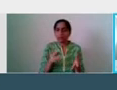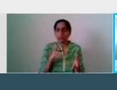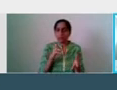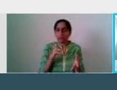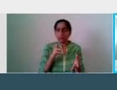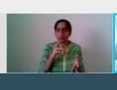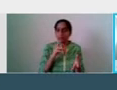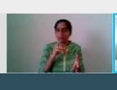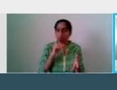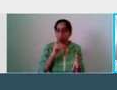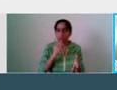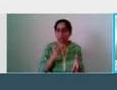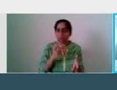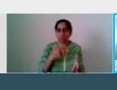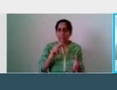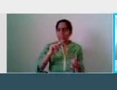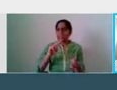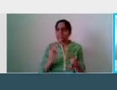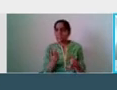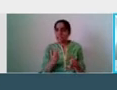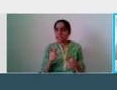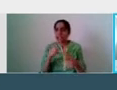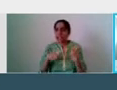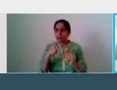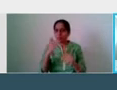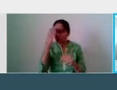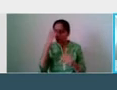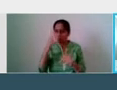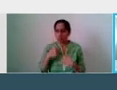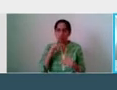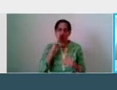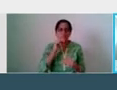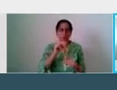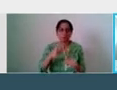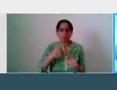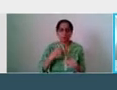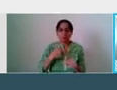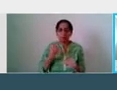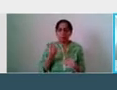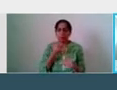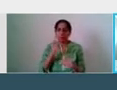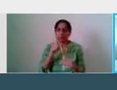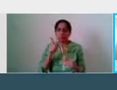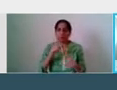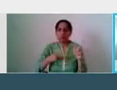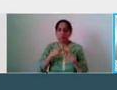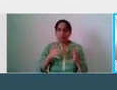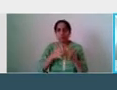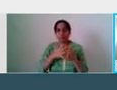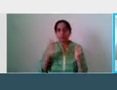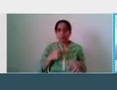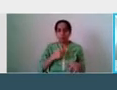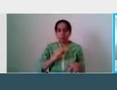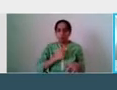kind of second language like we say second language speaker somebody speaks let's say uh another language in a